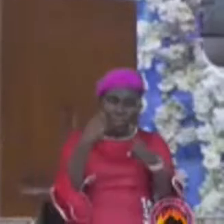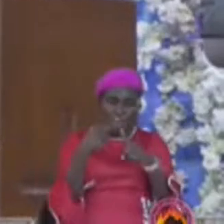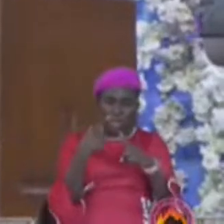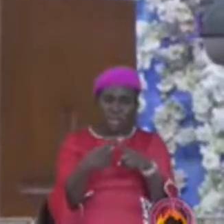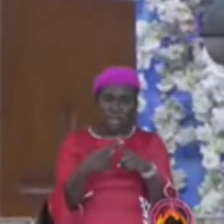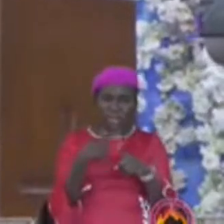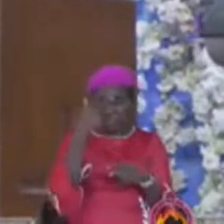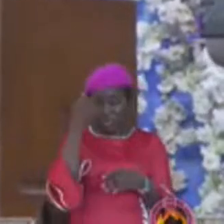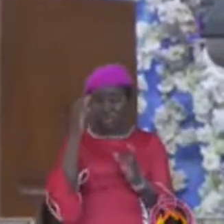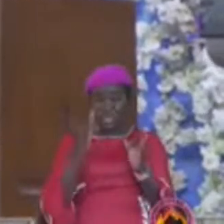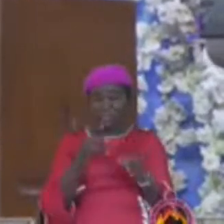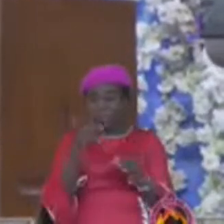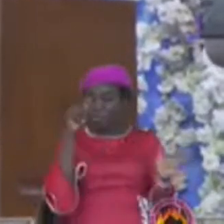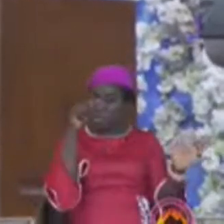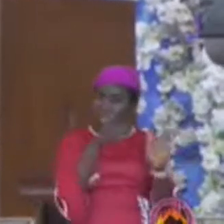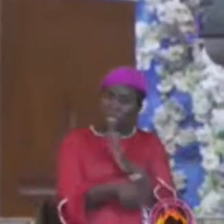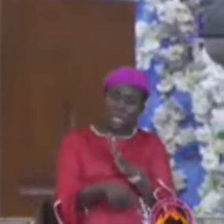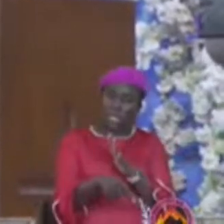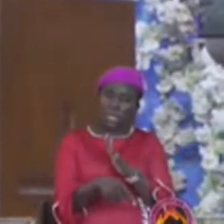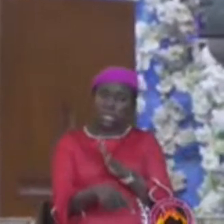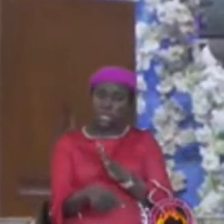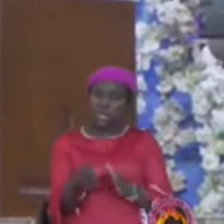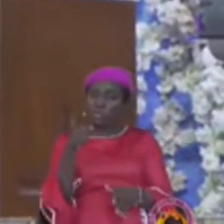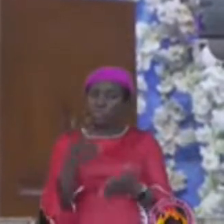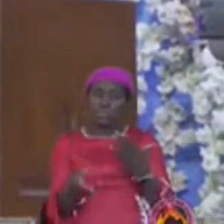Because if you kill, you may still find the